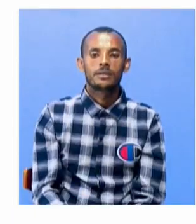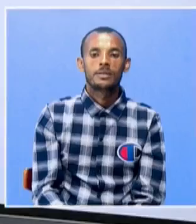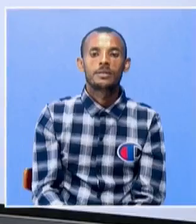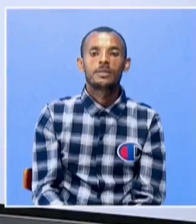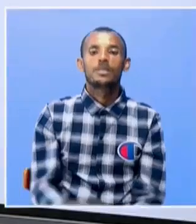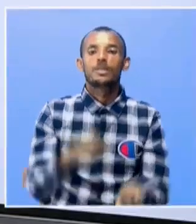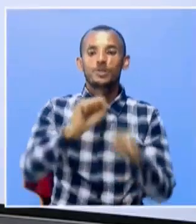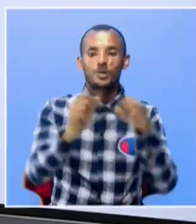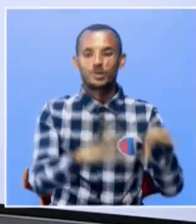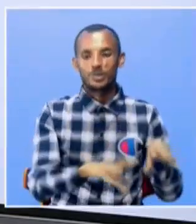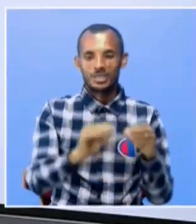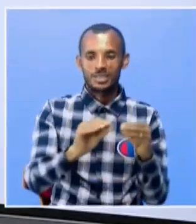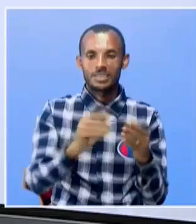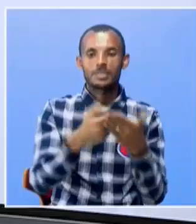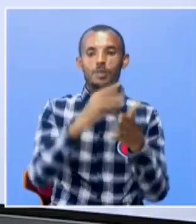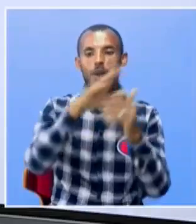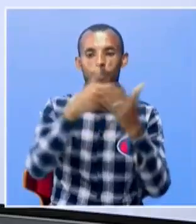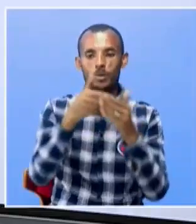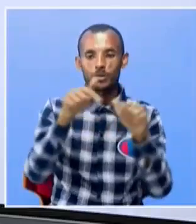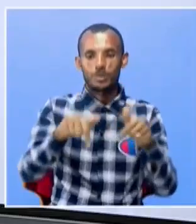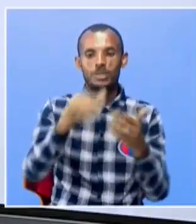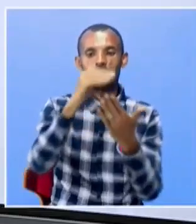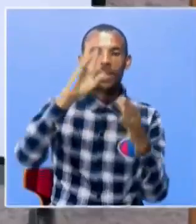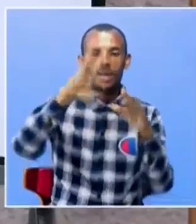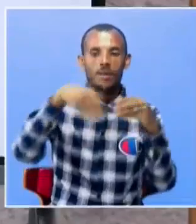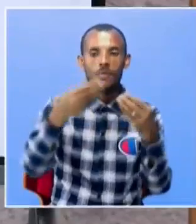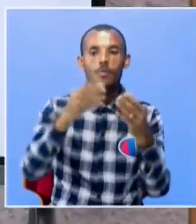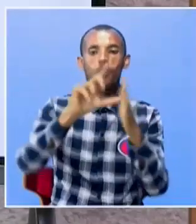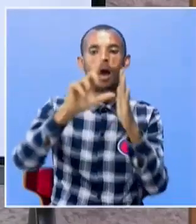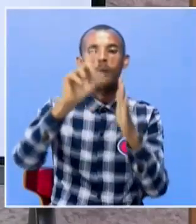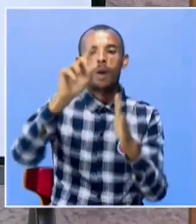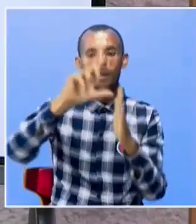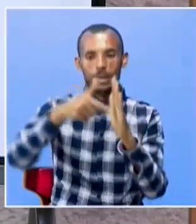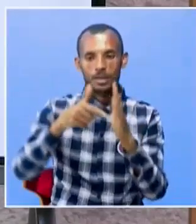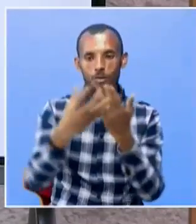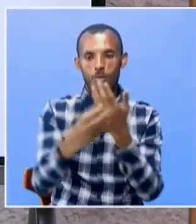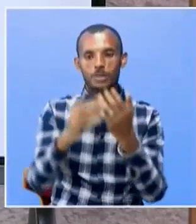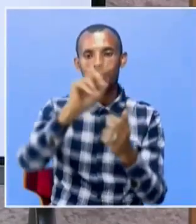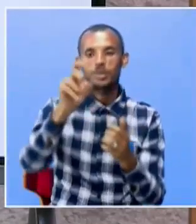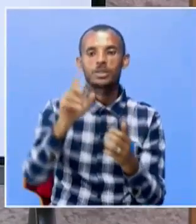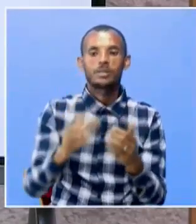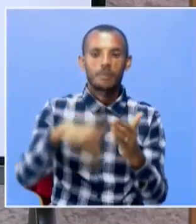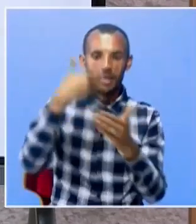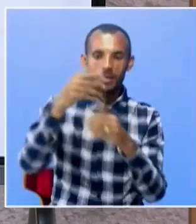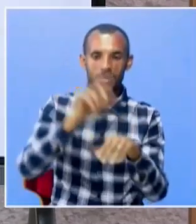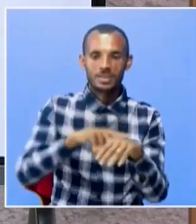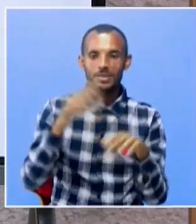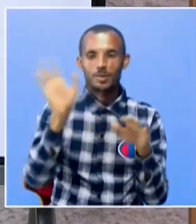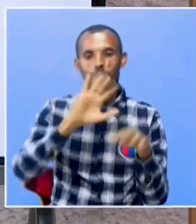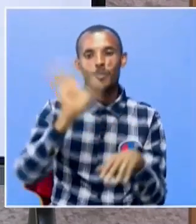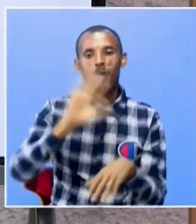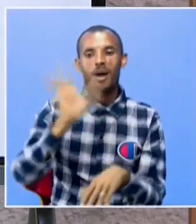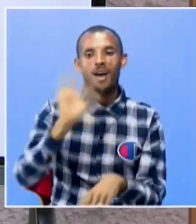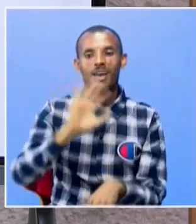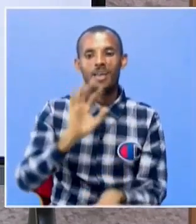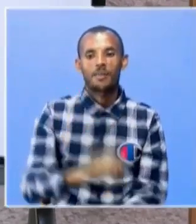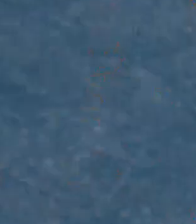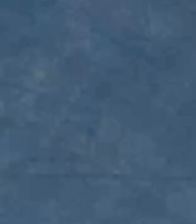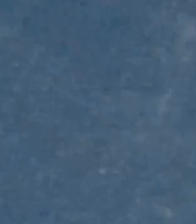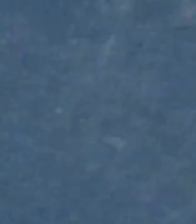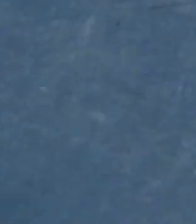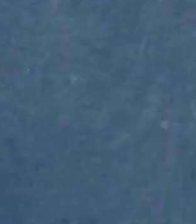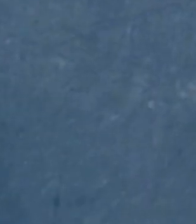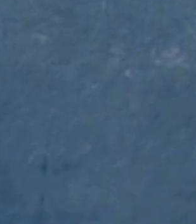So students, this is all about today's lesson. I will give you 1 minute to copy the question. Until next lesson, goodbye.